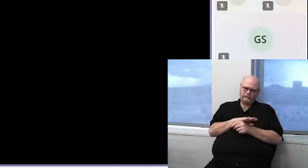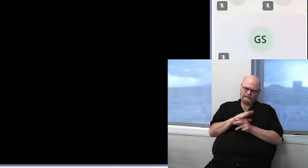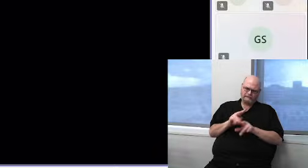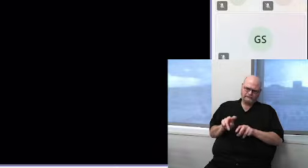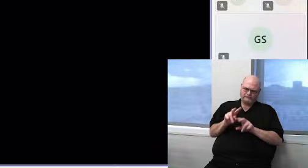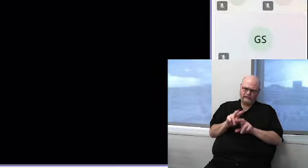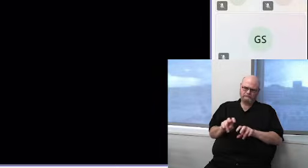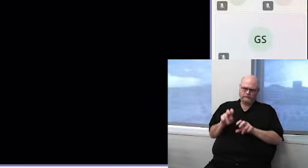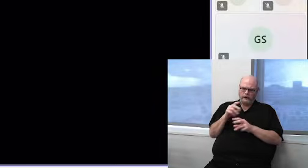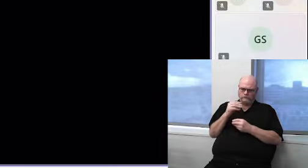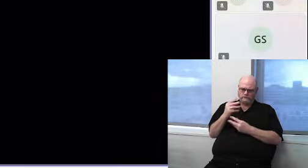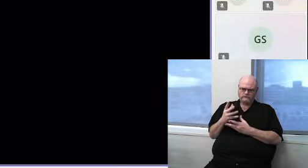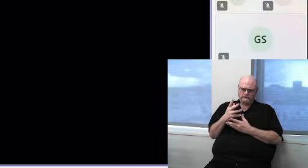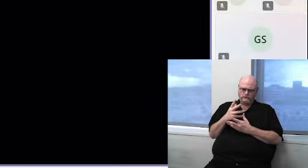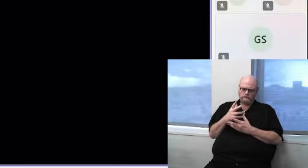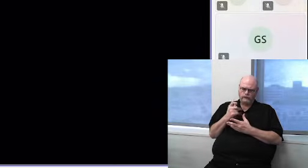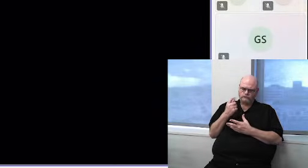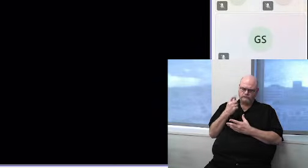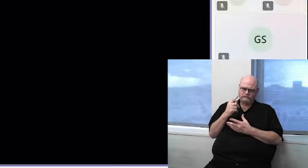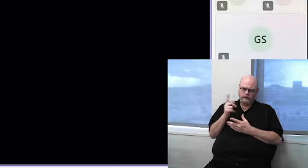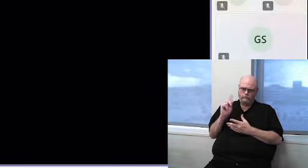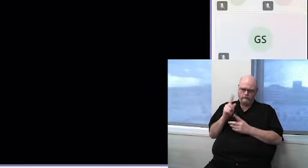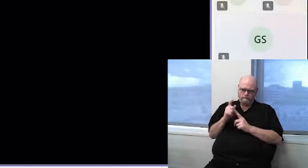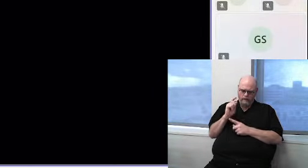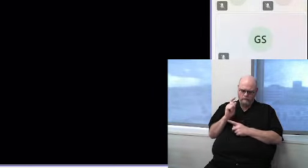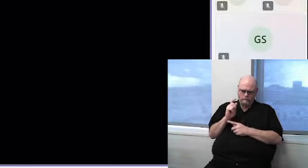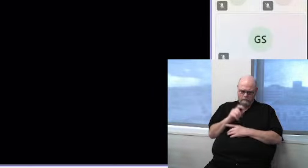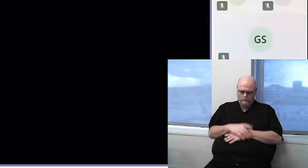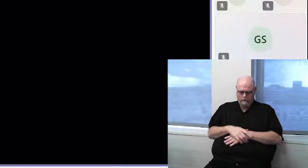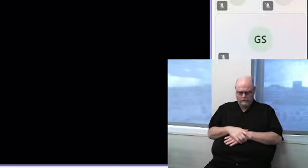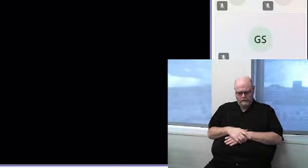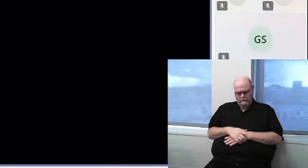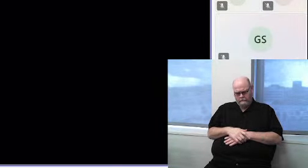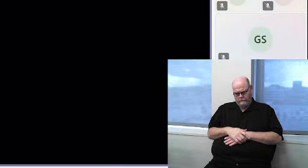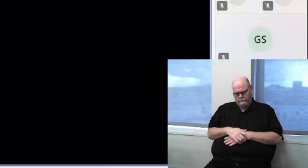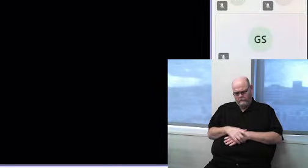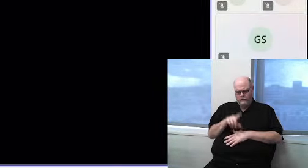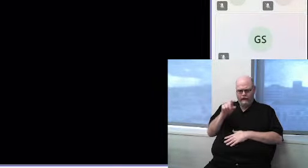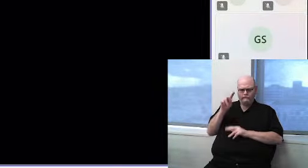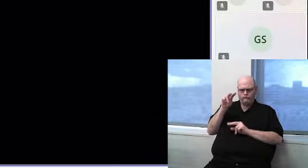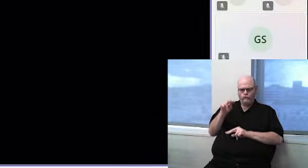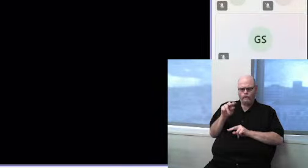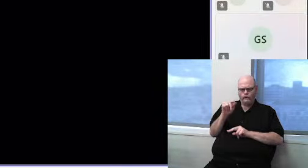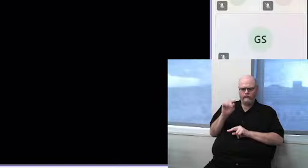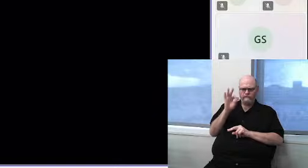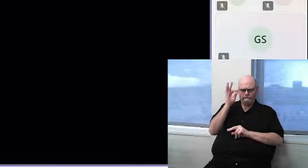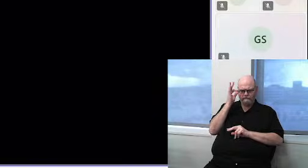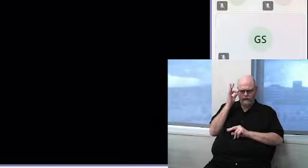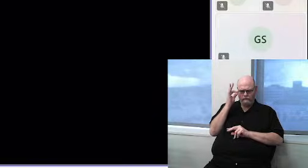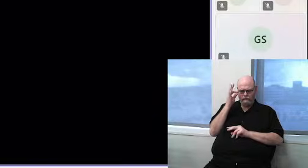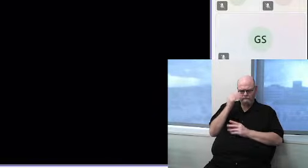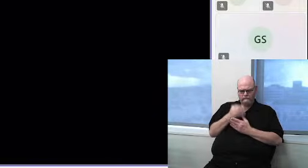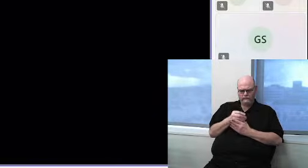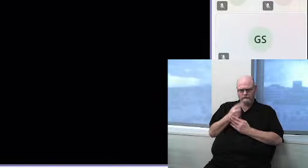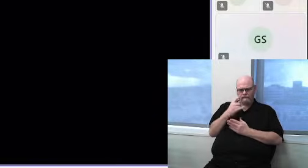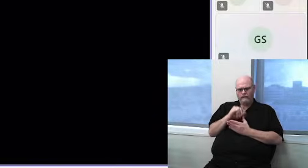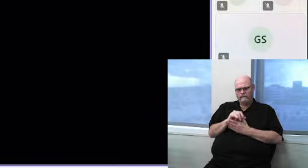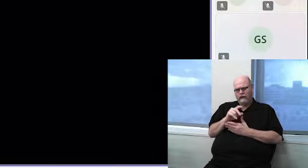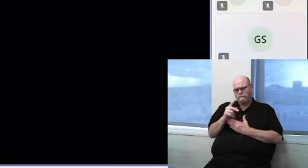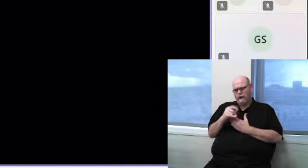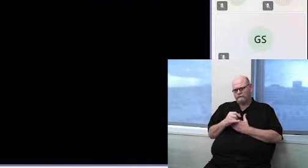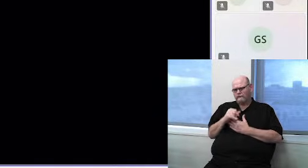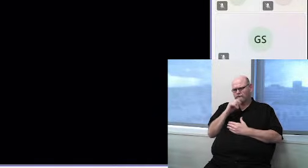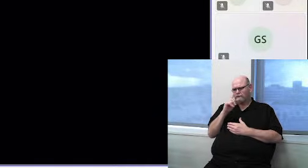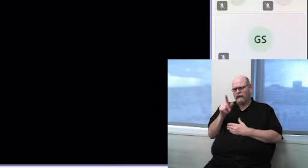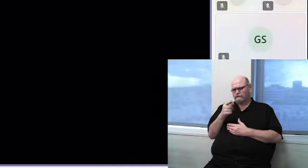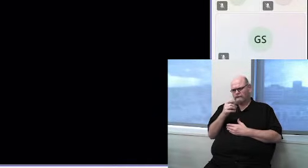incomplete assessment, and I'll tell you just to help you understand where I'm coming from, right? You have to also look at the federal that we're looking for that